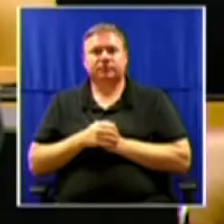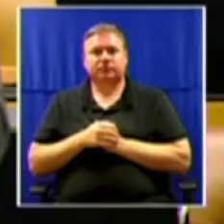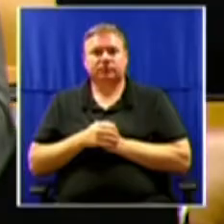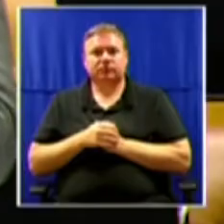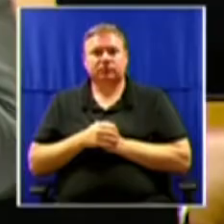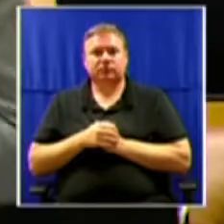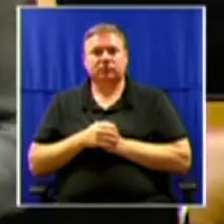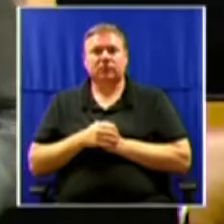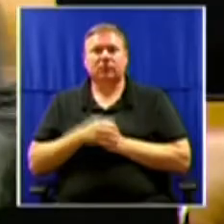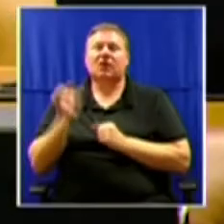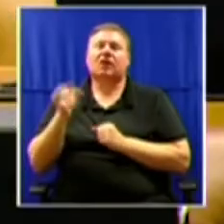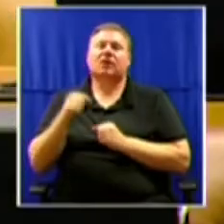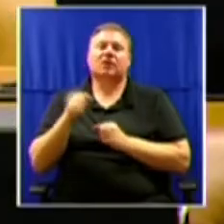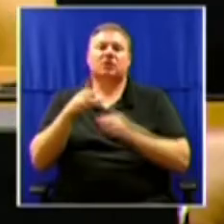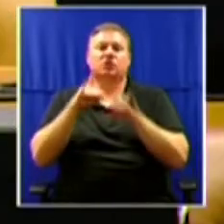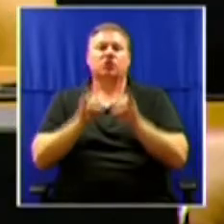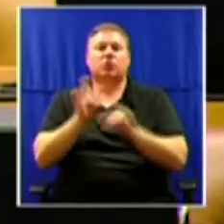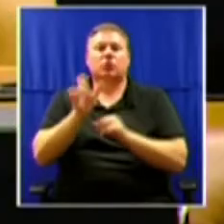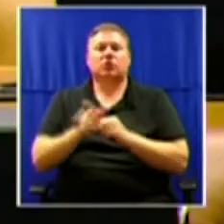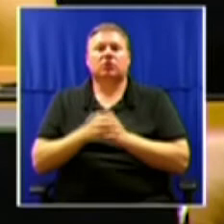Yes, Chairperson.